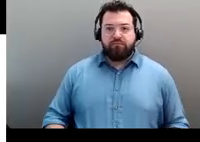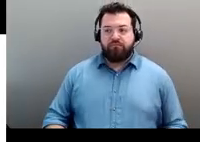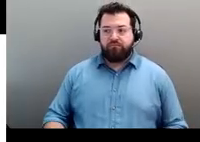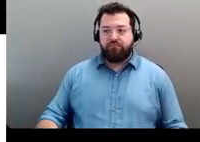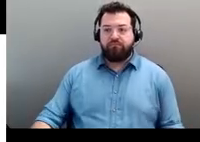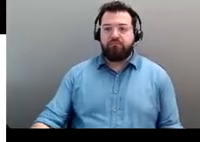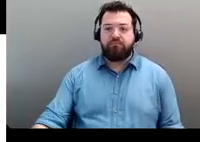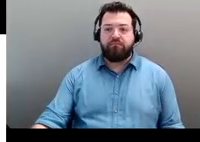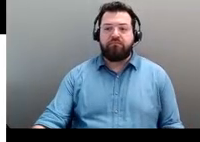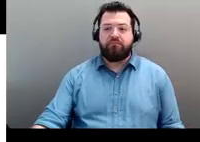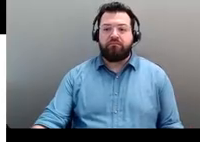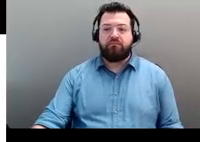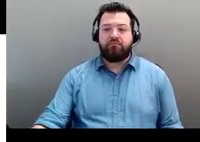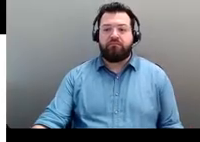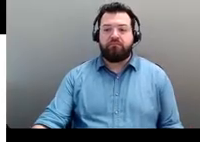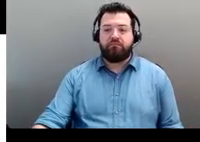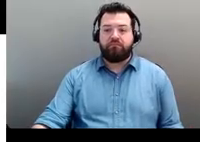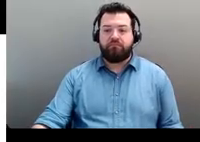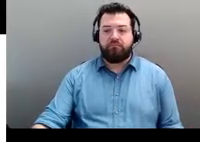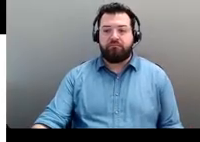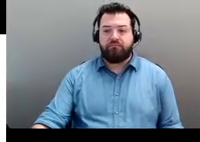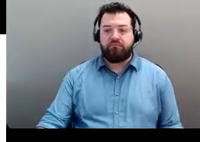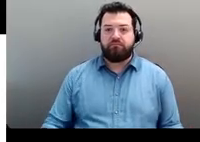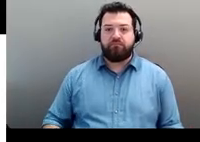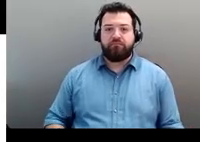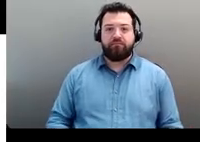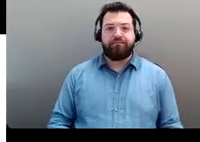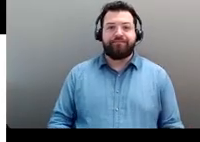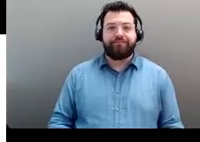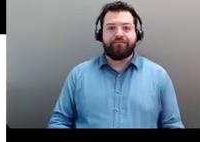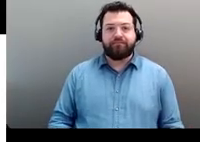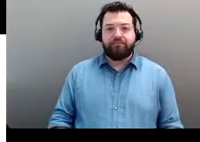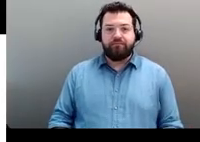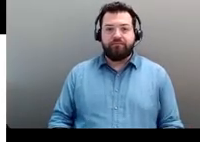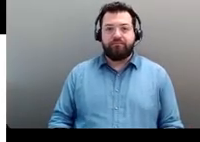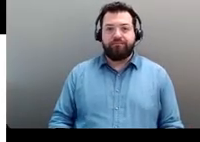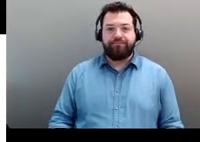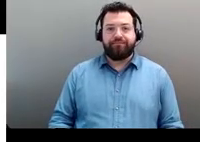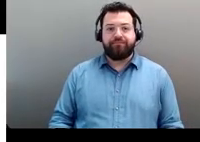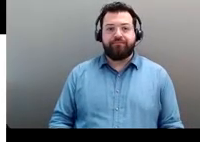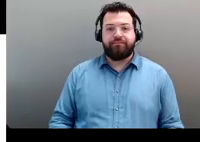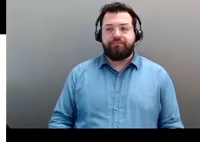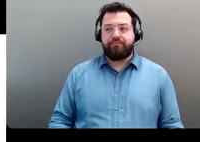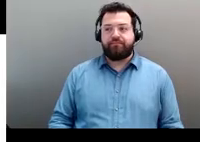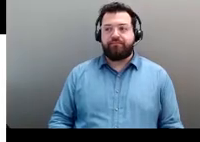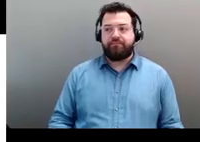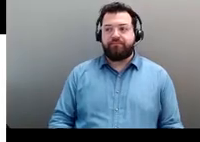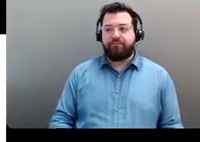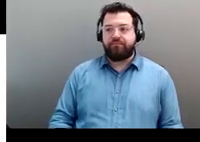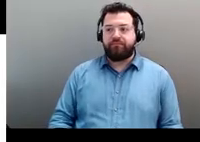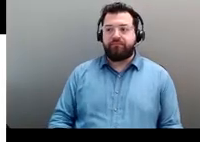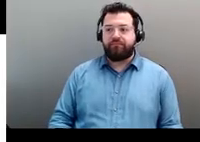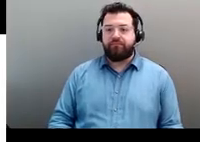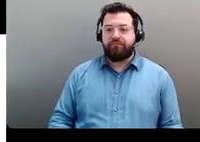In the near future, AI may be used to create terrible new viruses and horrendous lethal weapons that decide